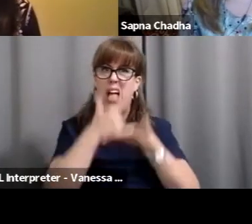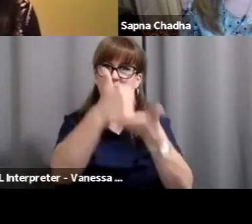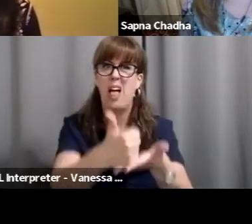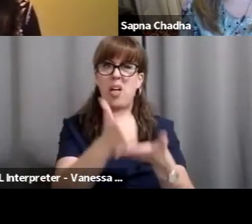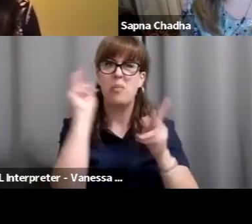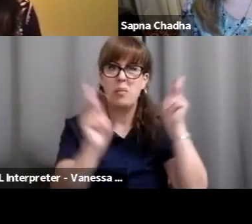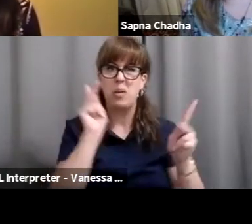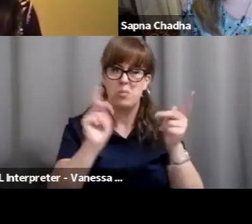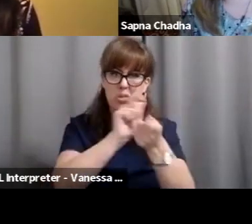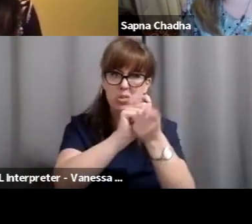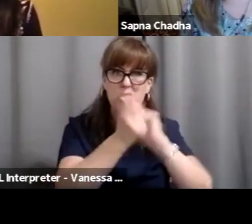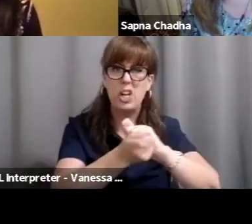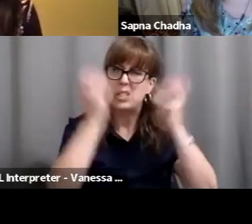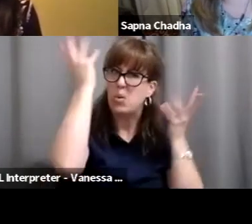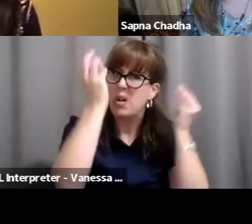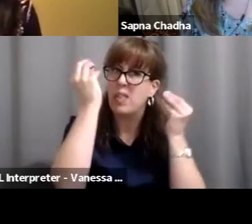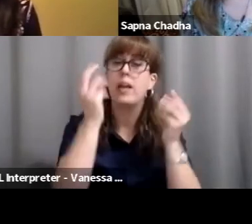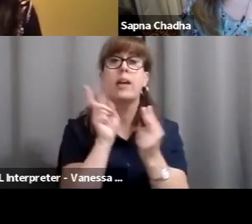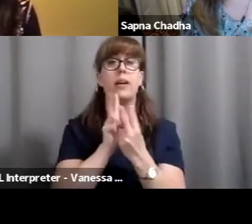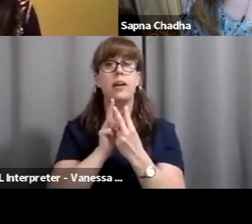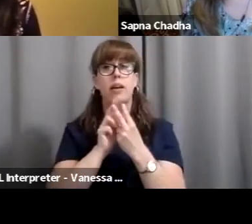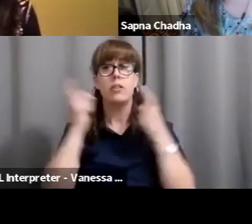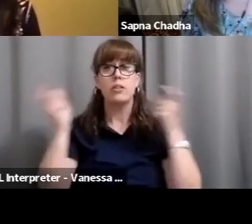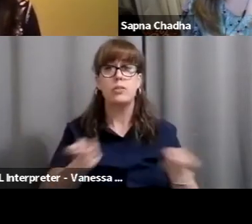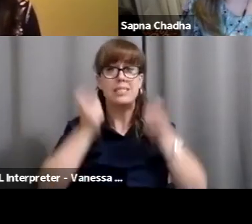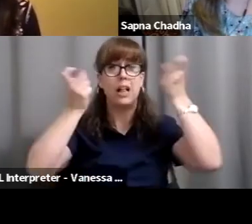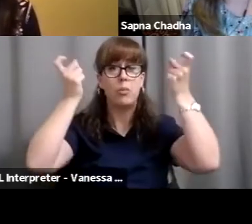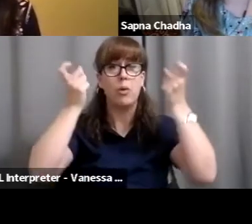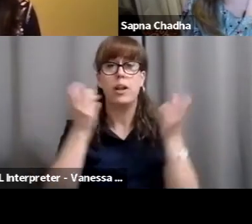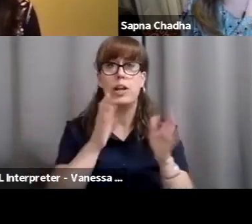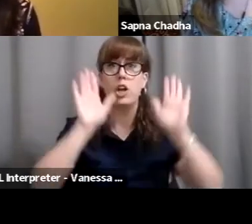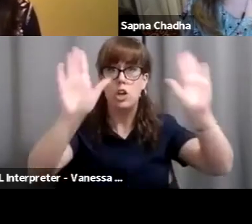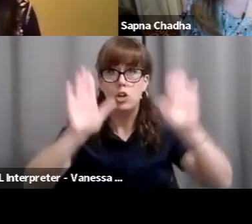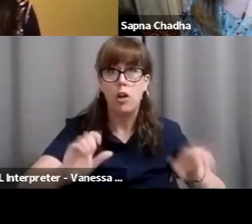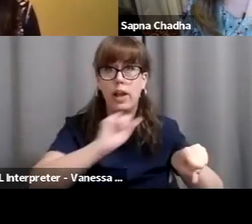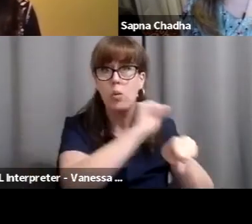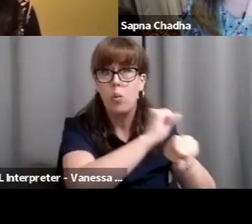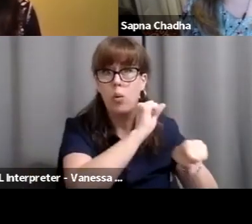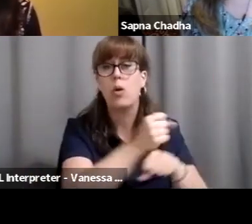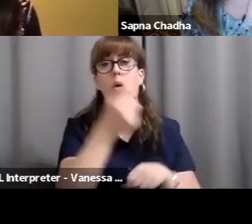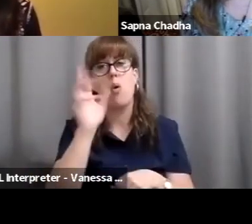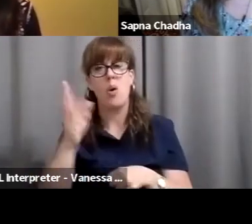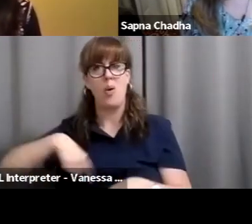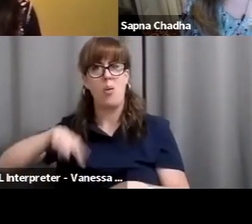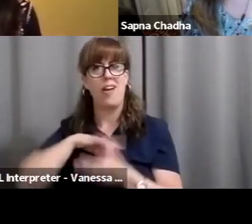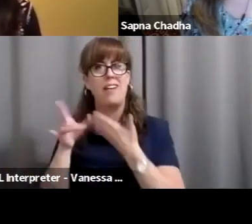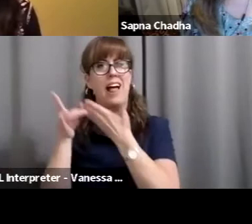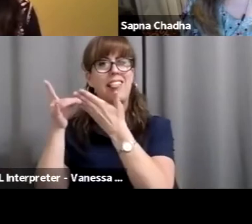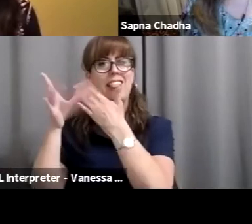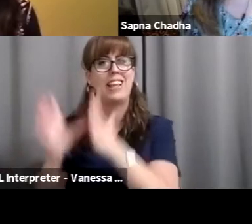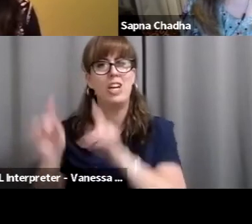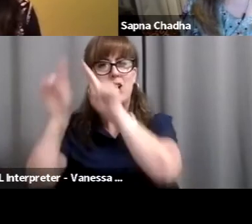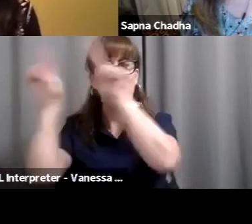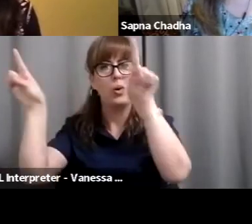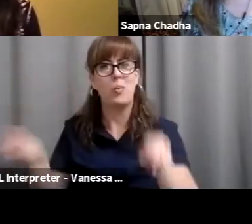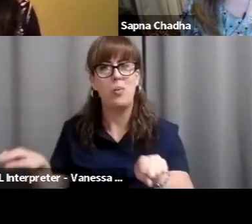whether it's celebrating great work, we have a leaderboard and that highlights great work that our advertisers